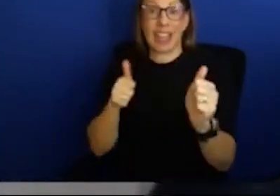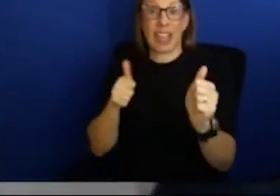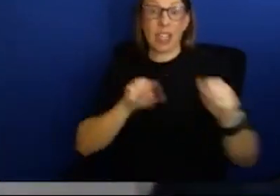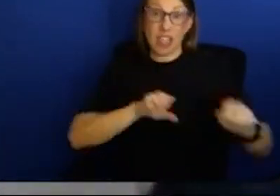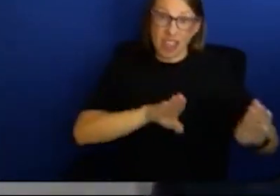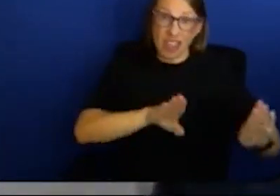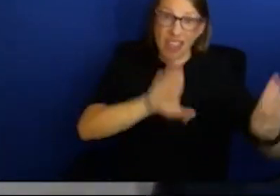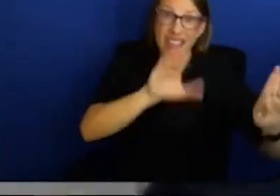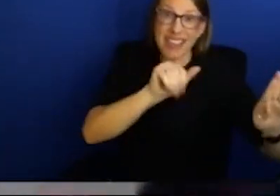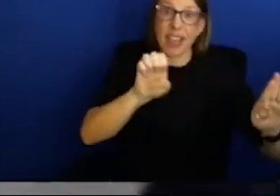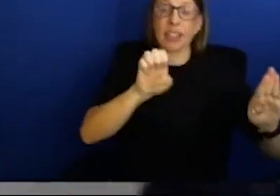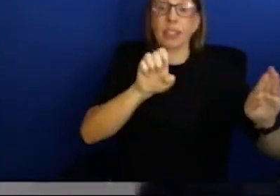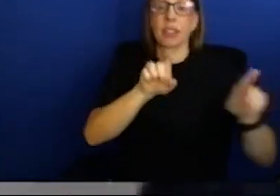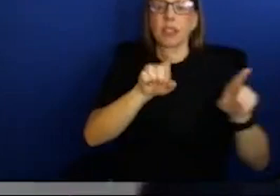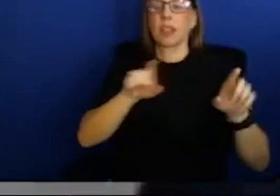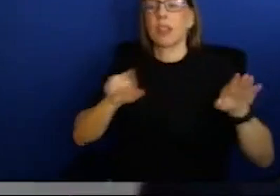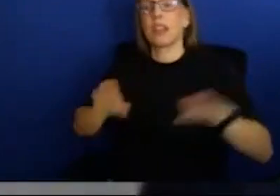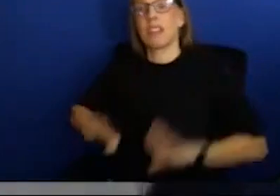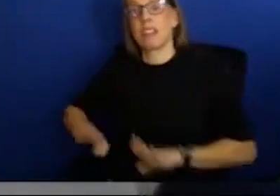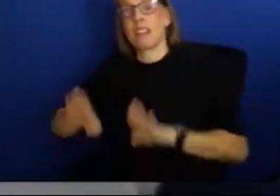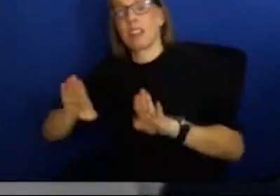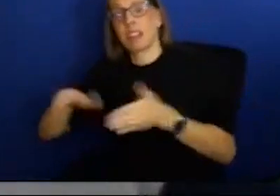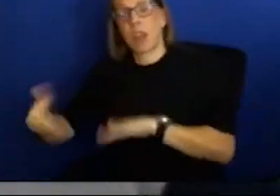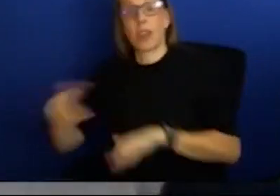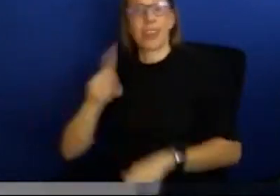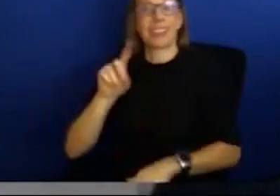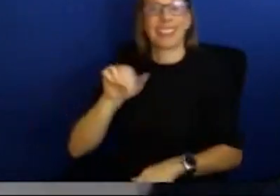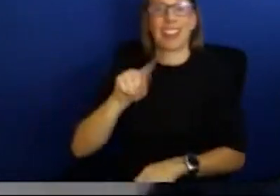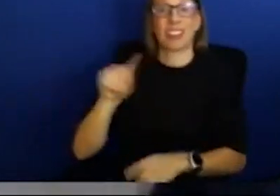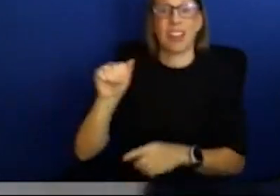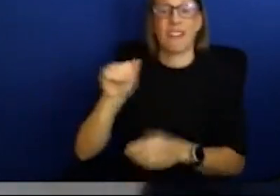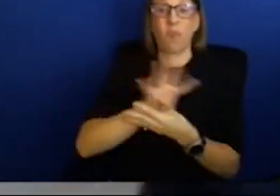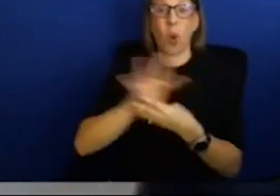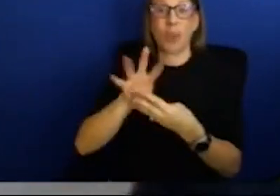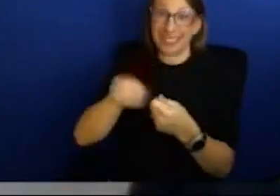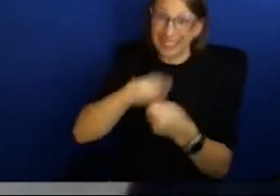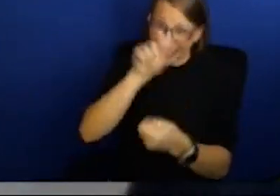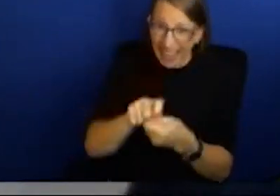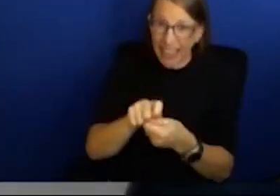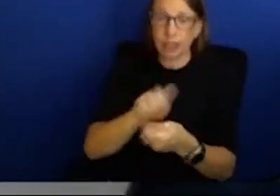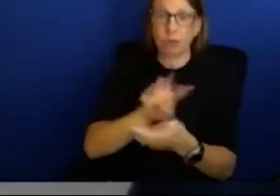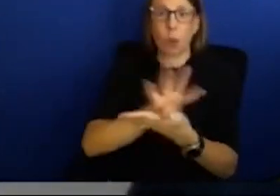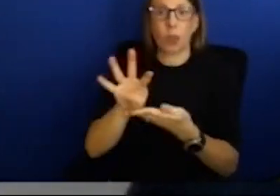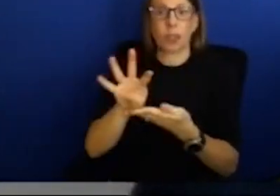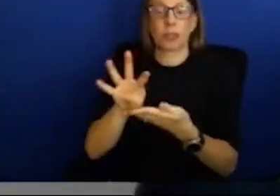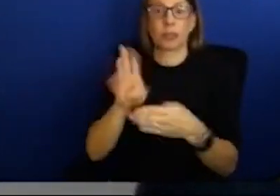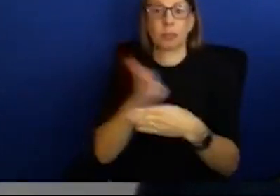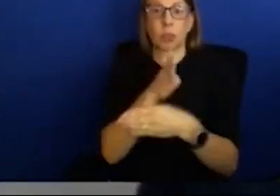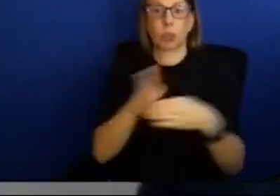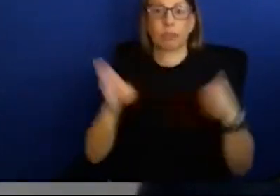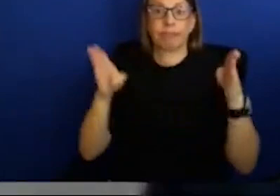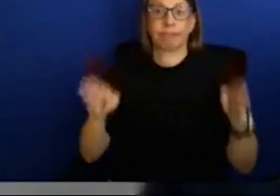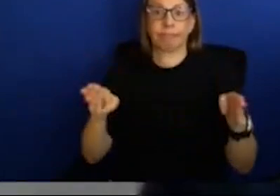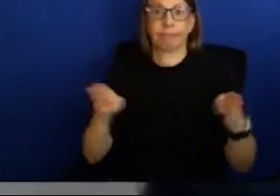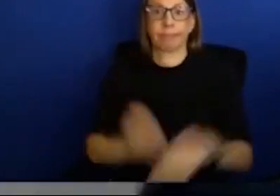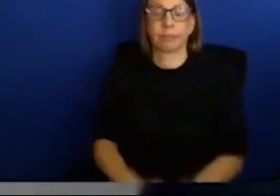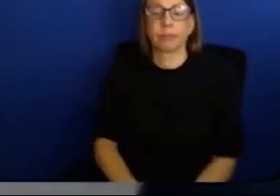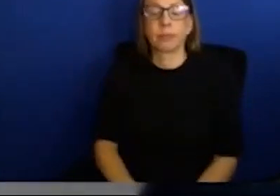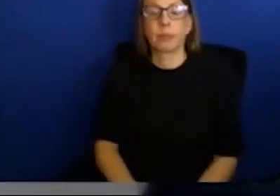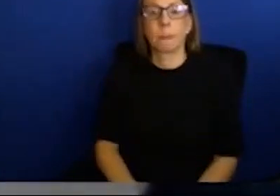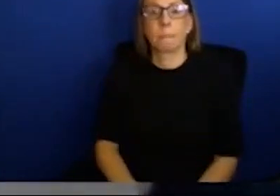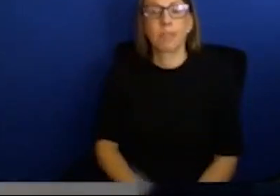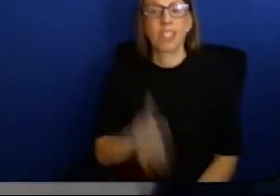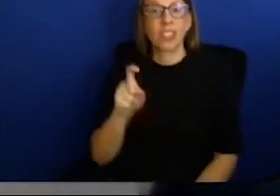cases and the surge in deaths. For the Delta surge, it was 4 weeks exactly. So what this means is that we should anticipate a couple